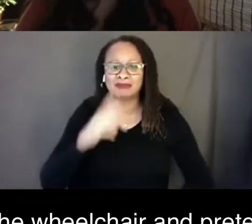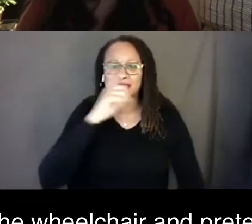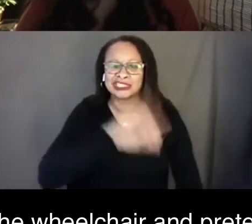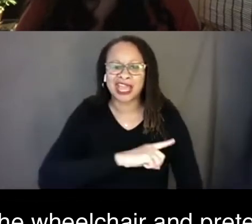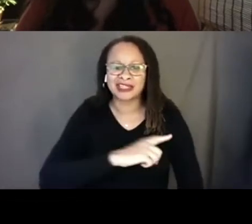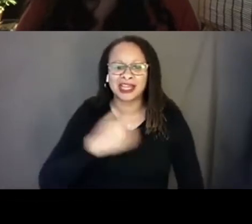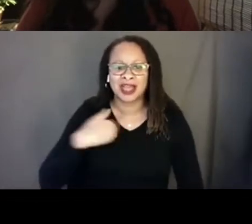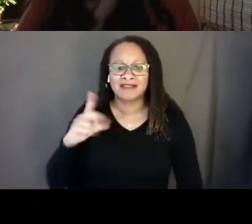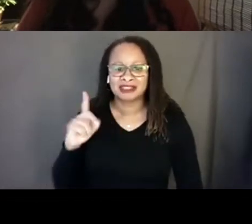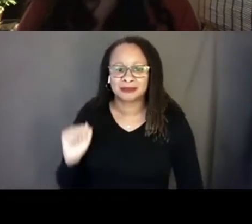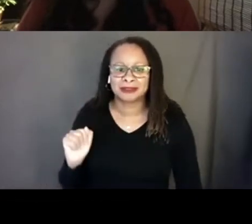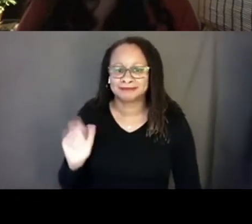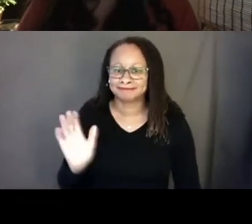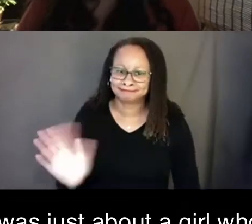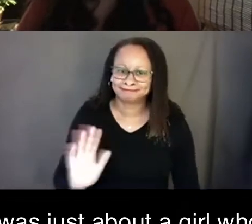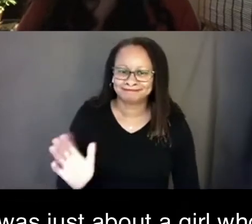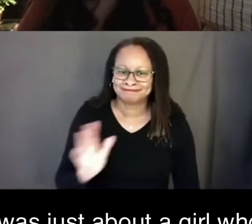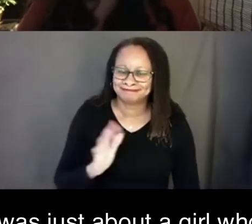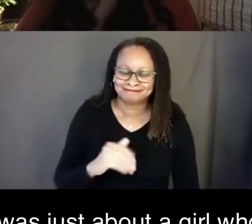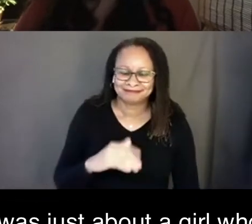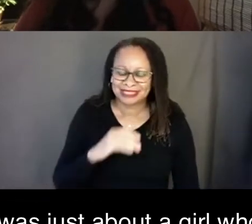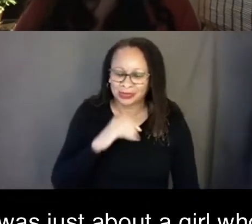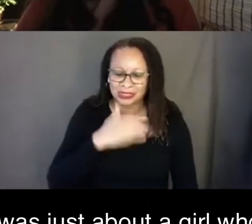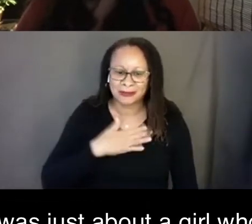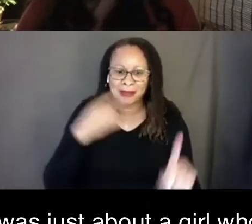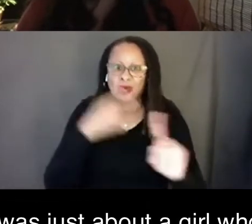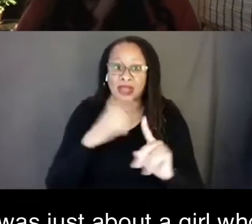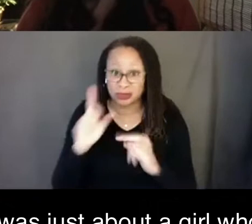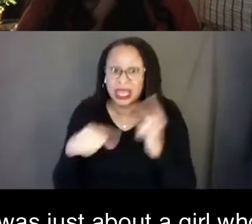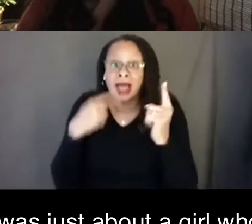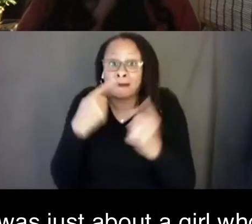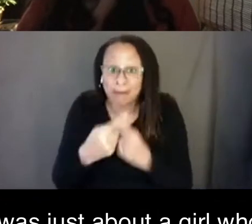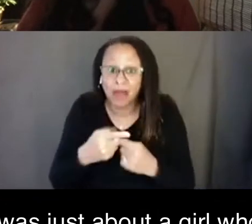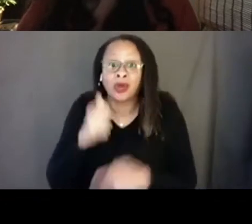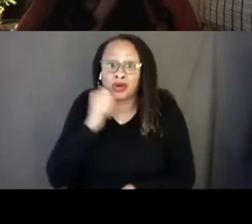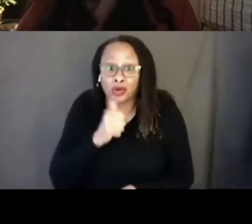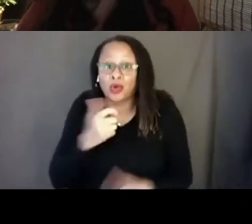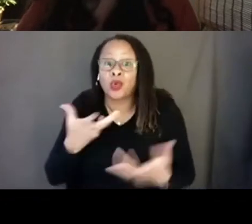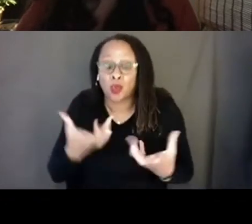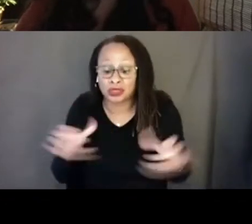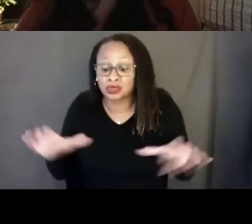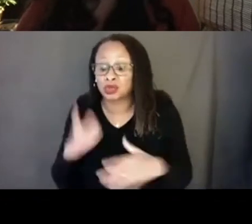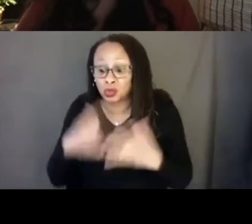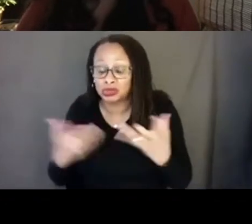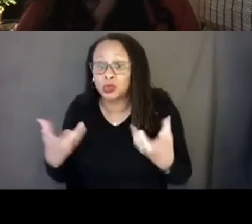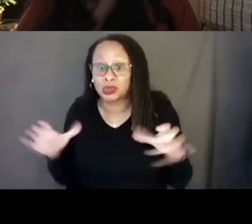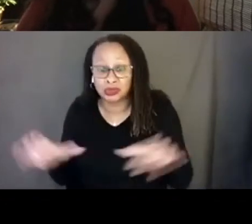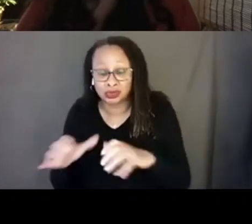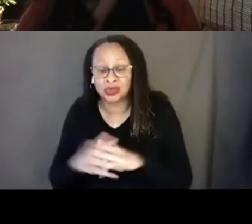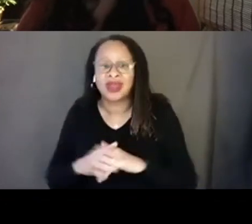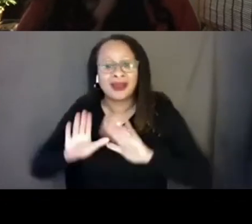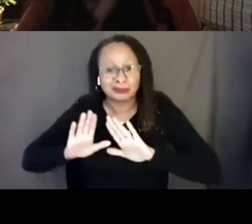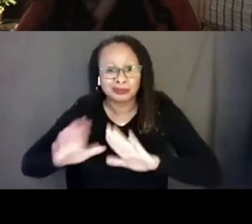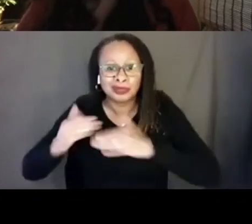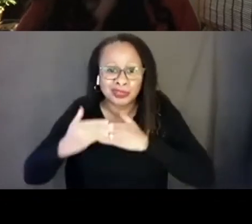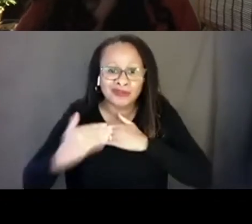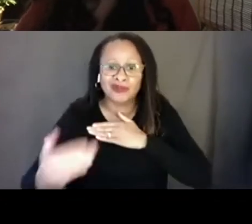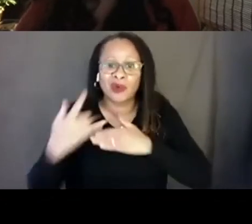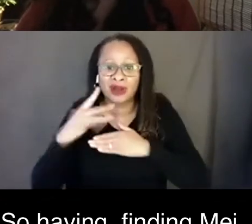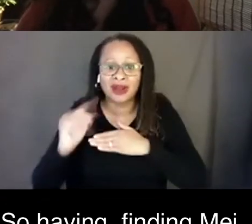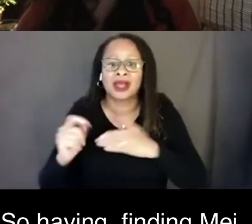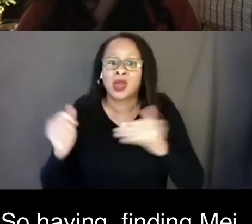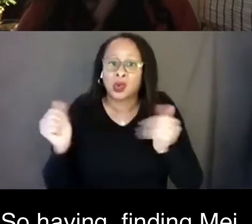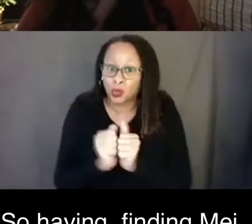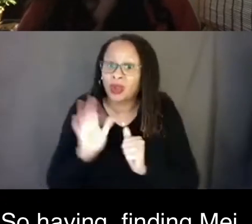has a disability. It wasn't, my point wasn't that. It was just about a girl who wants to do what she wants to do and, you know, pushing for it.